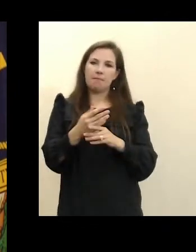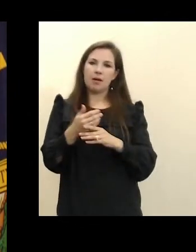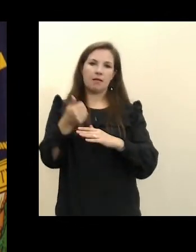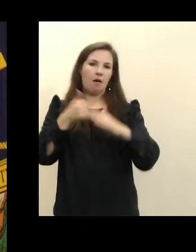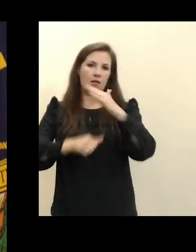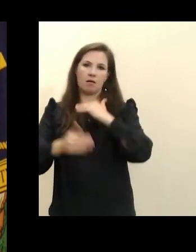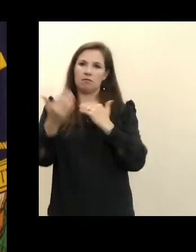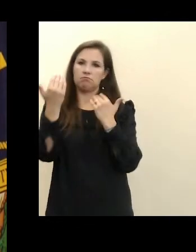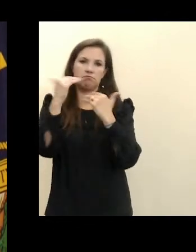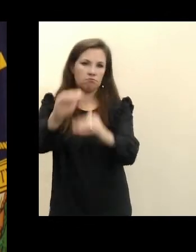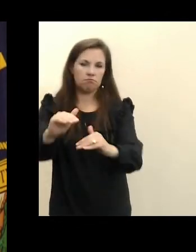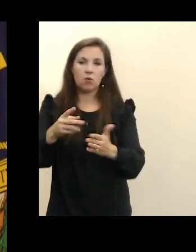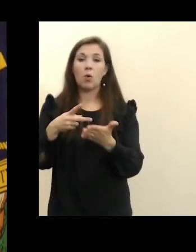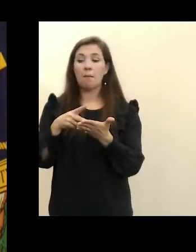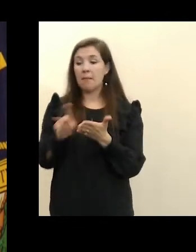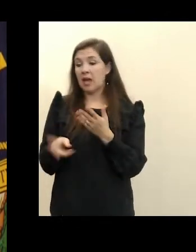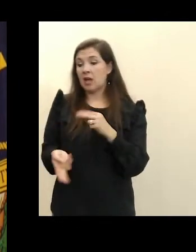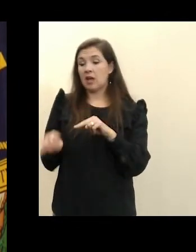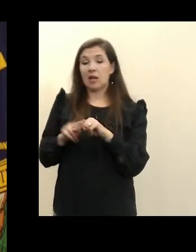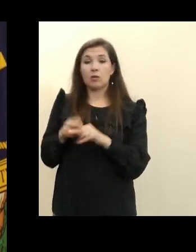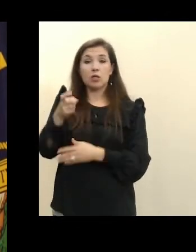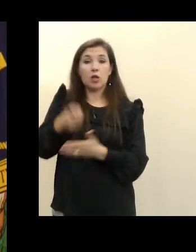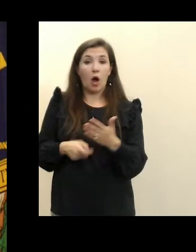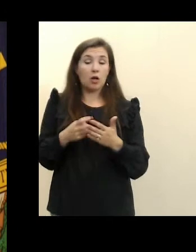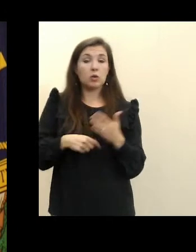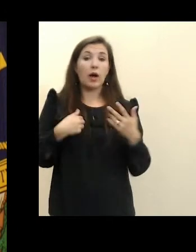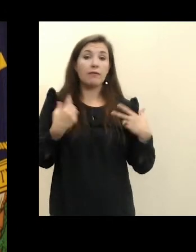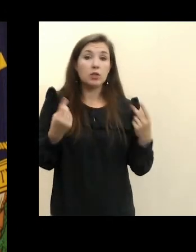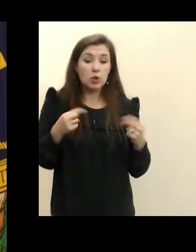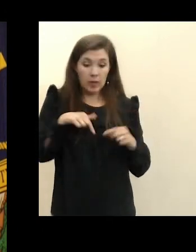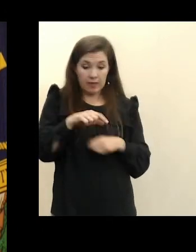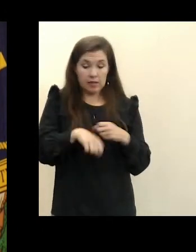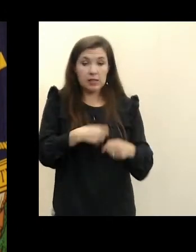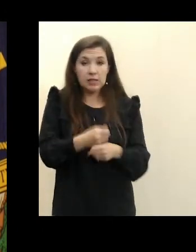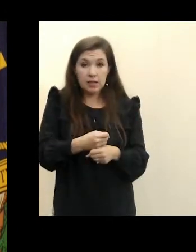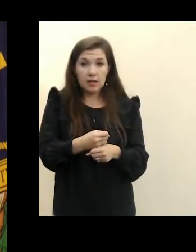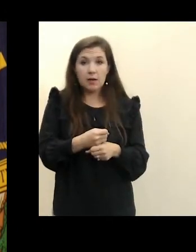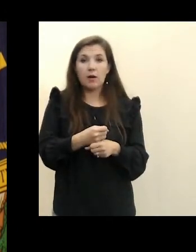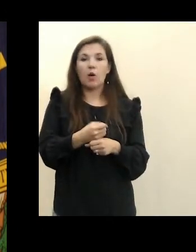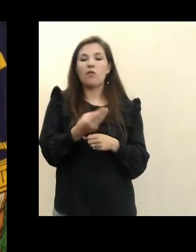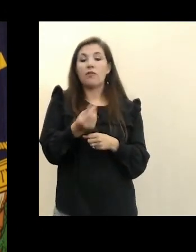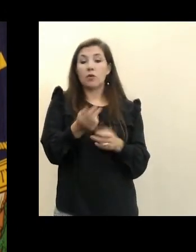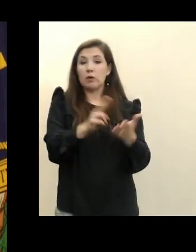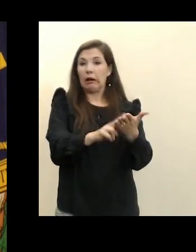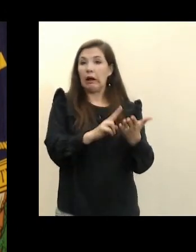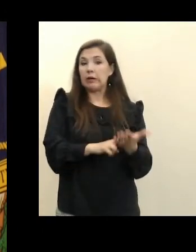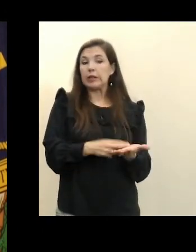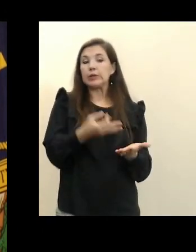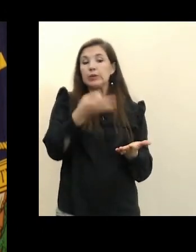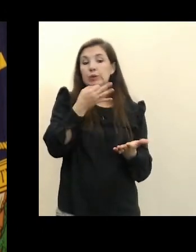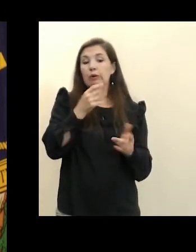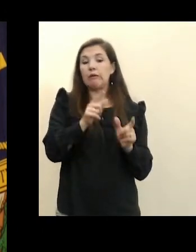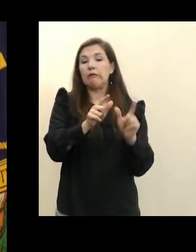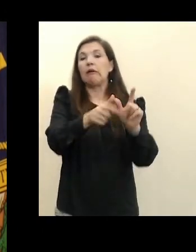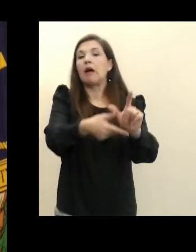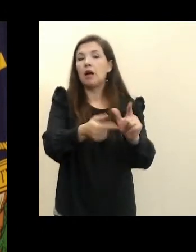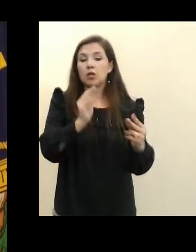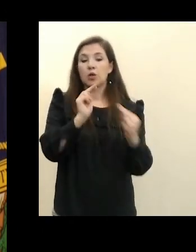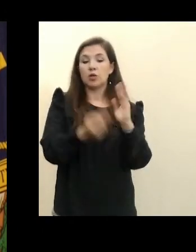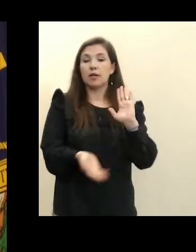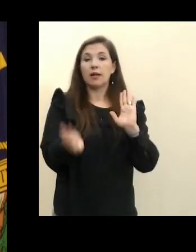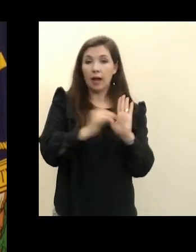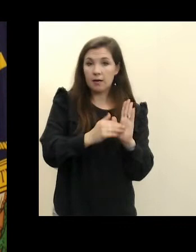and we're paying for increased costs. And one of the things I have to do in the next year, we got a couple big contracts that are coming due that are going to have to be